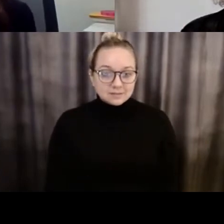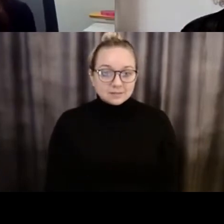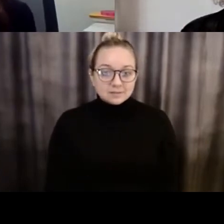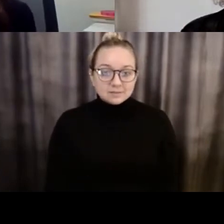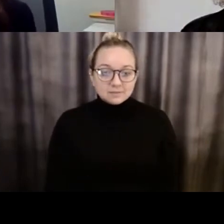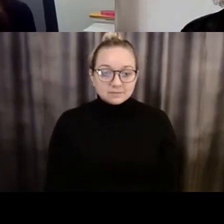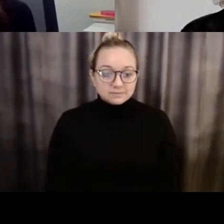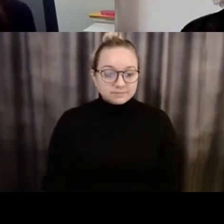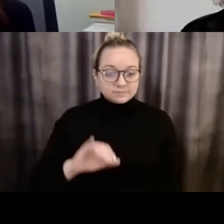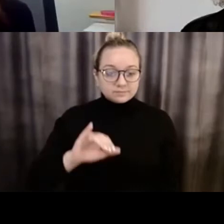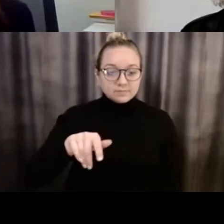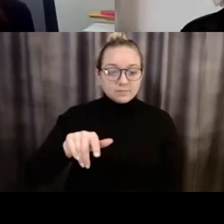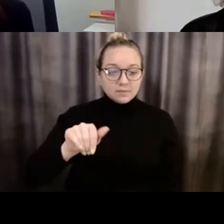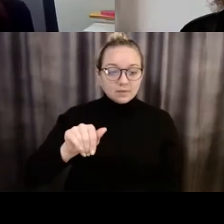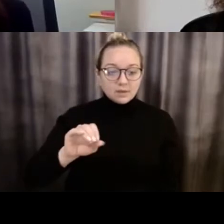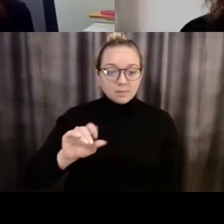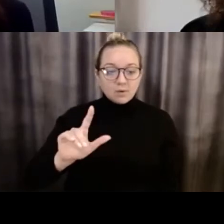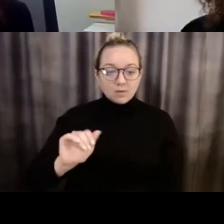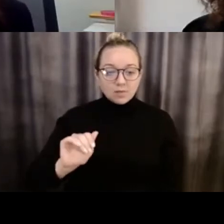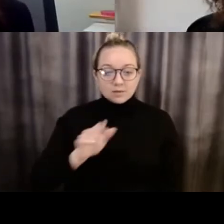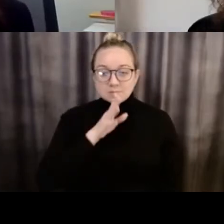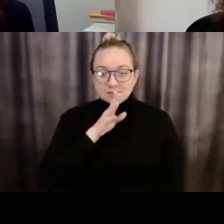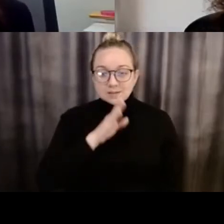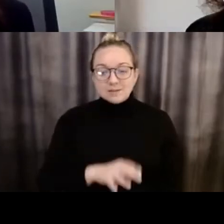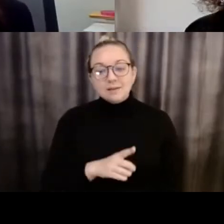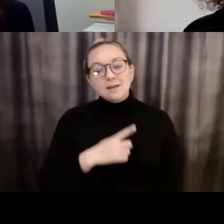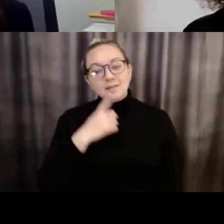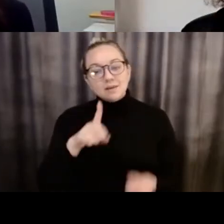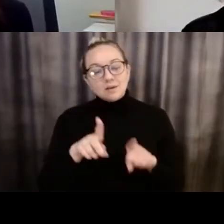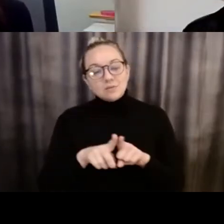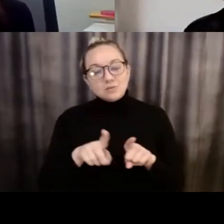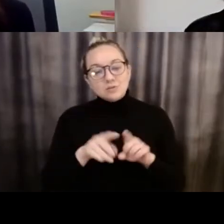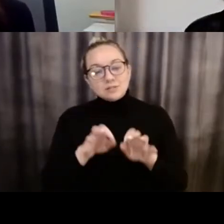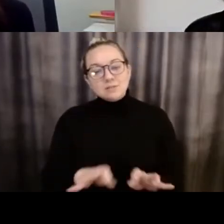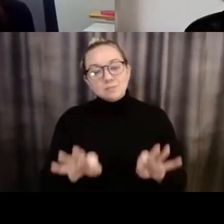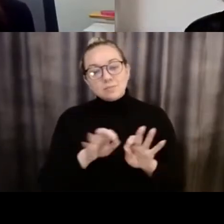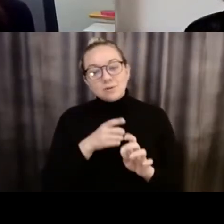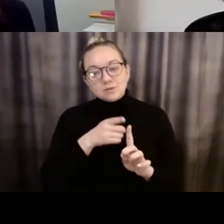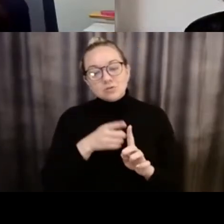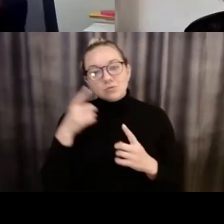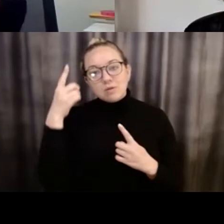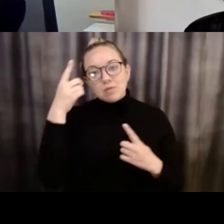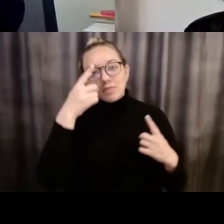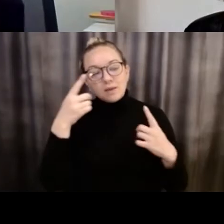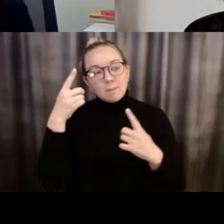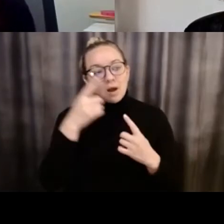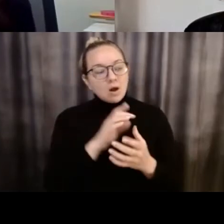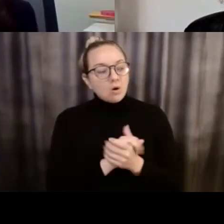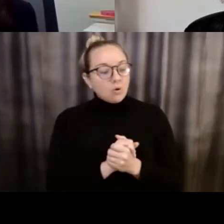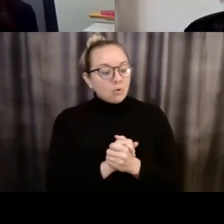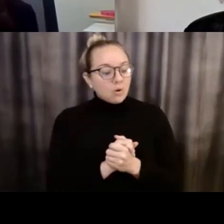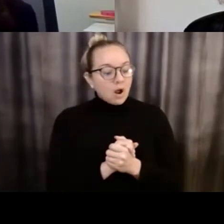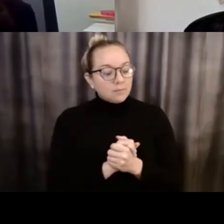I think also it's important to think about the consequence of or what's the outcome of